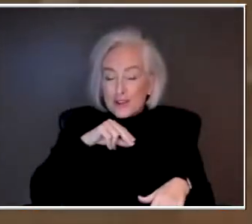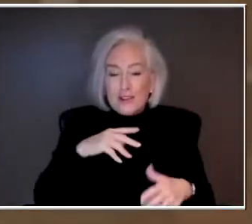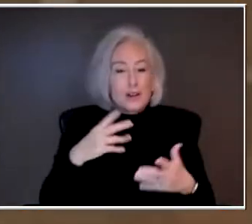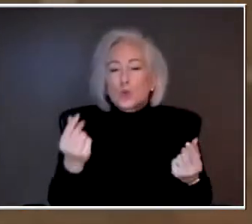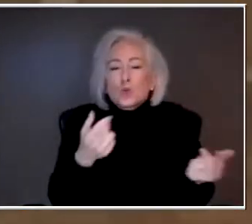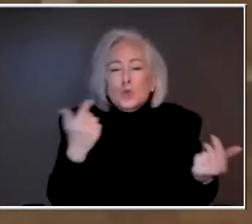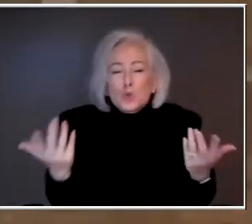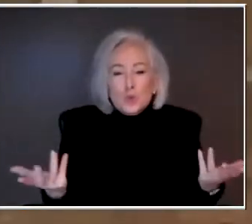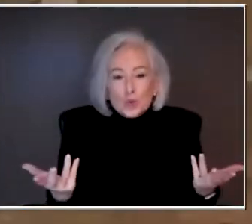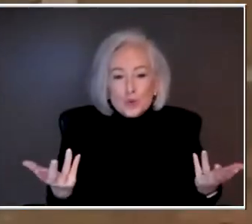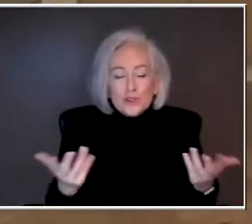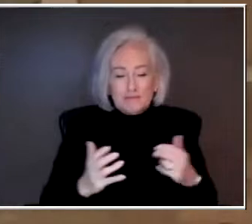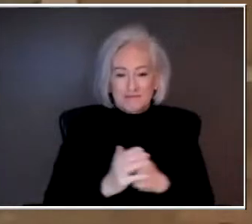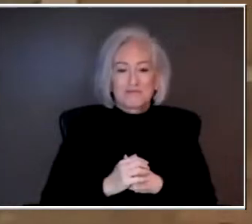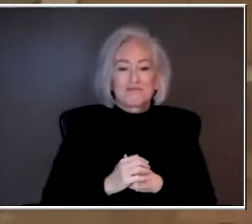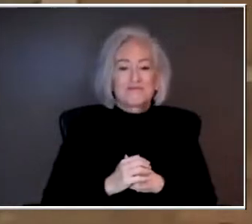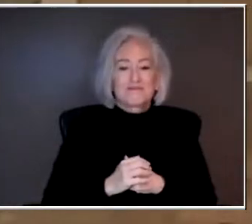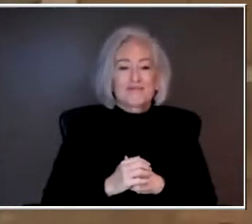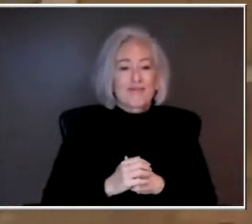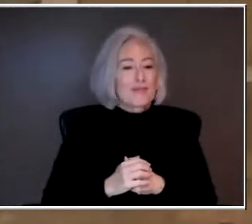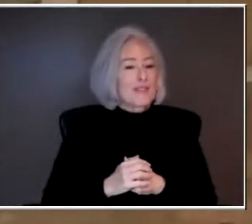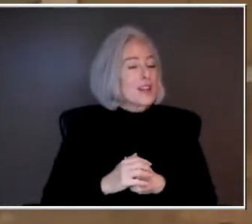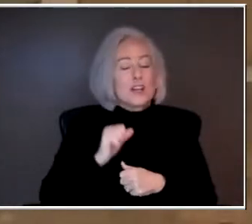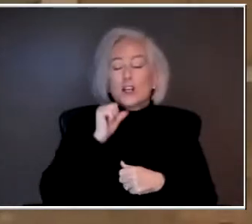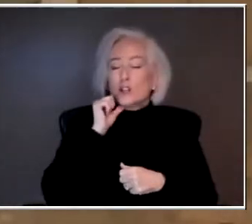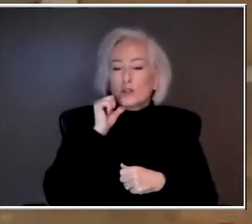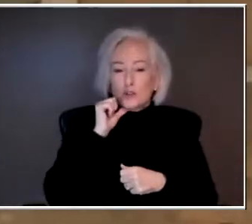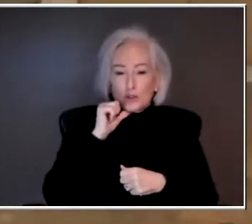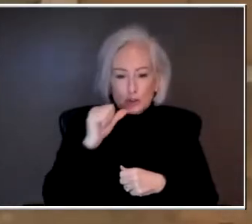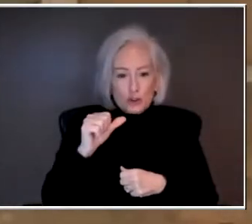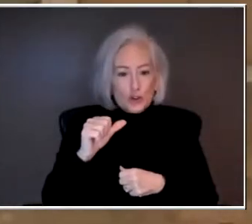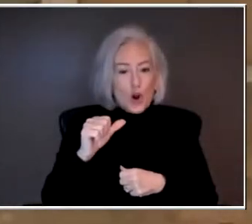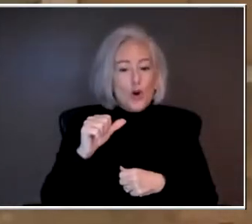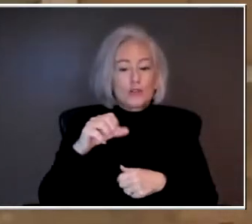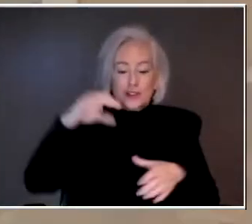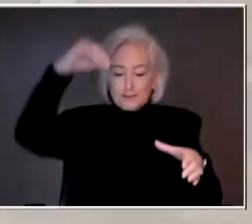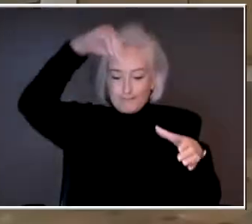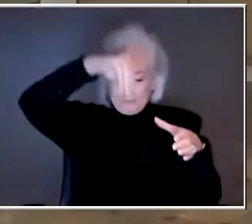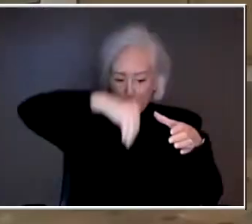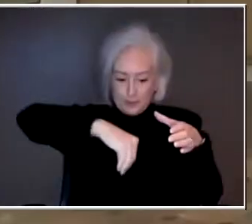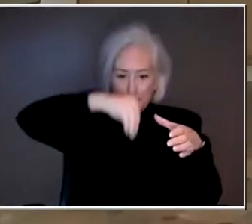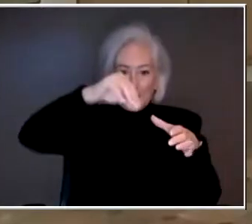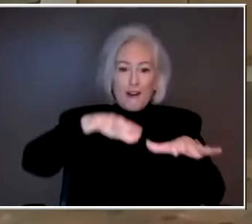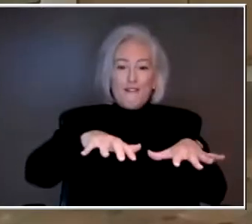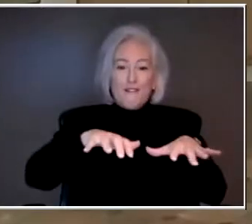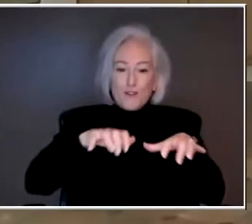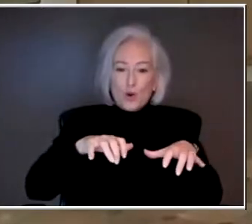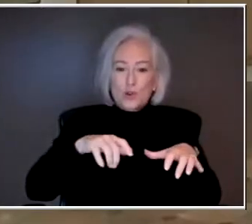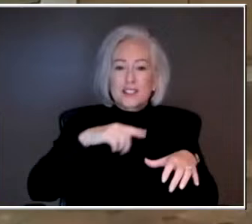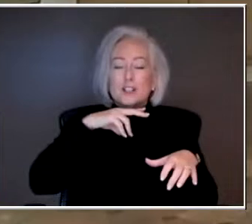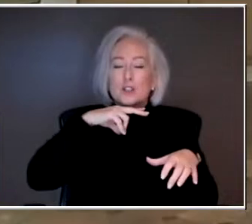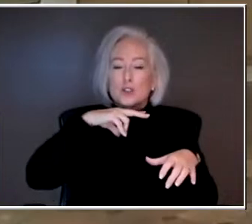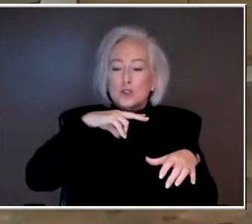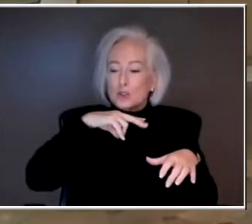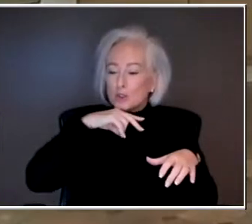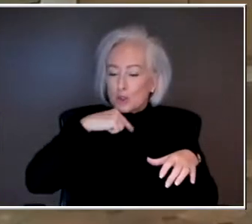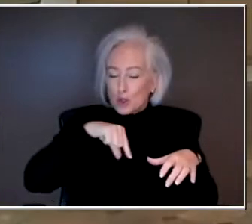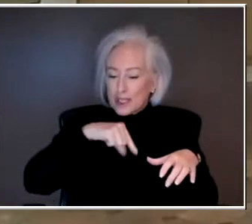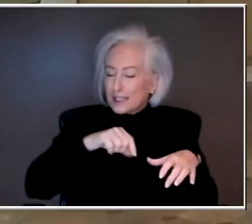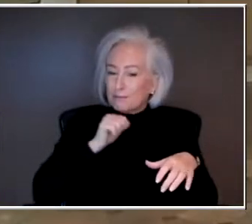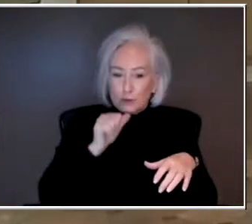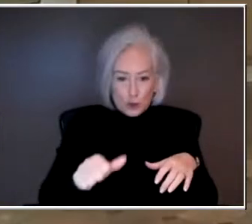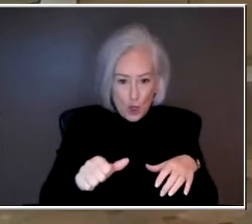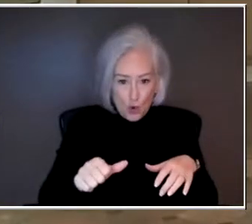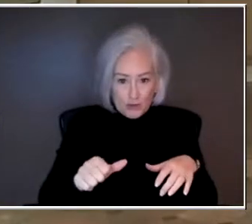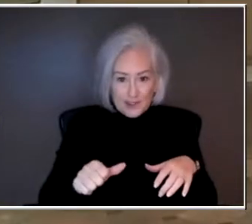advice do we have for that? So don't don't put a frozen turkey in. You need to make sure it's fully defrosted. You want to pat it down and make sure it's fully dry.